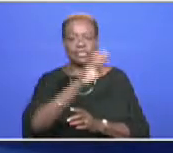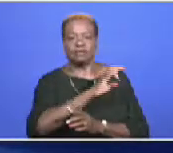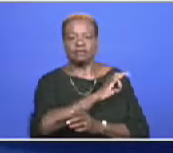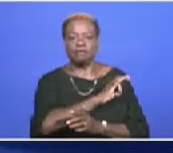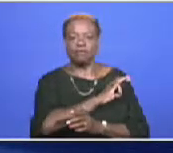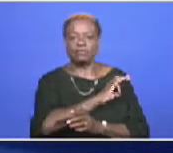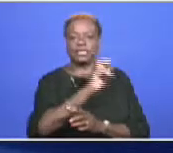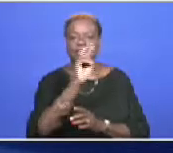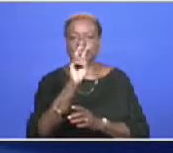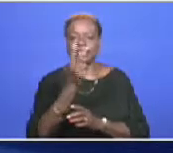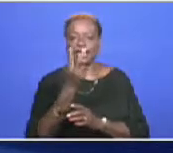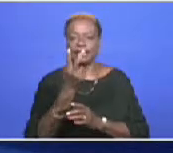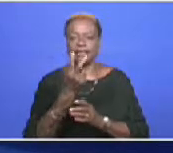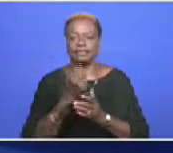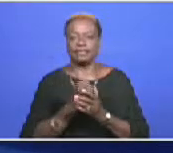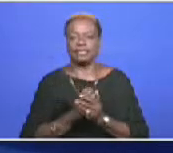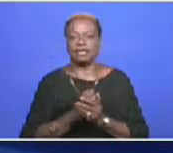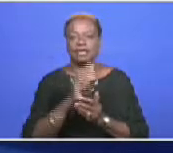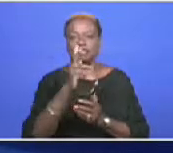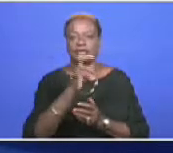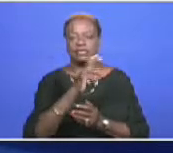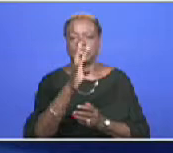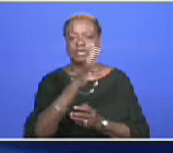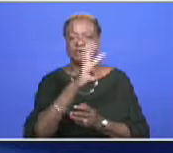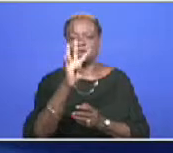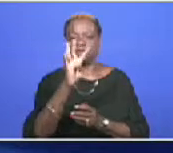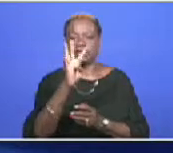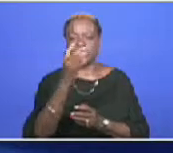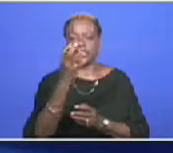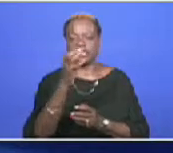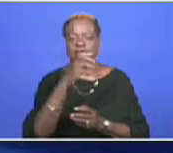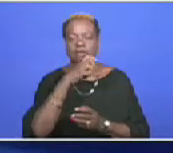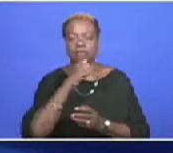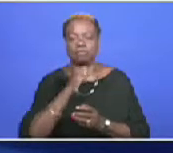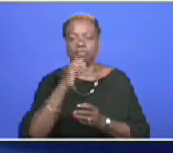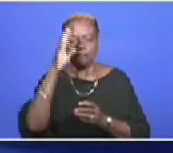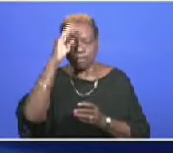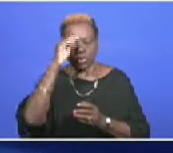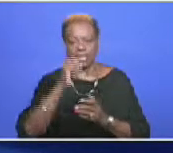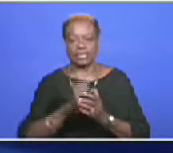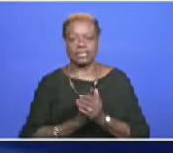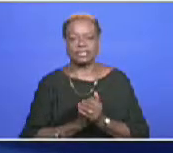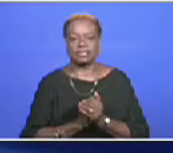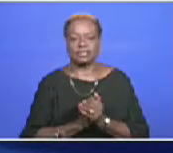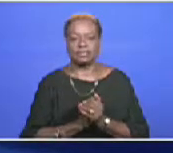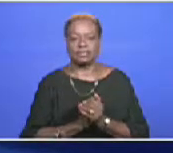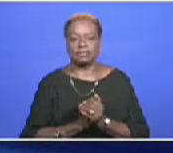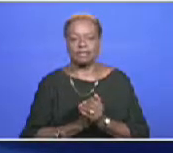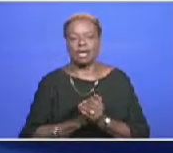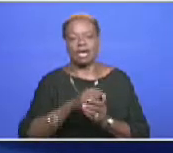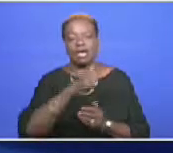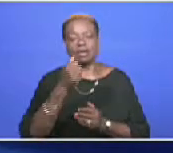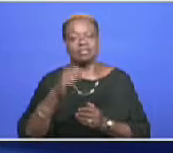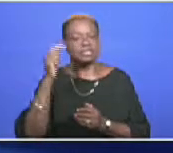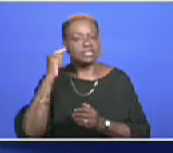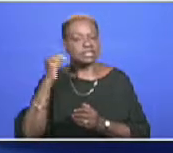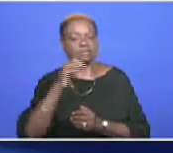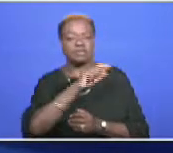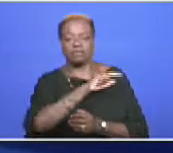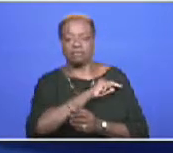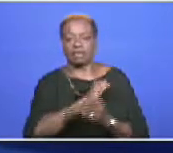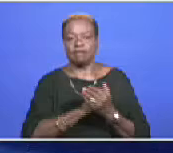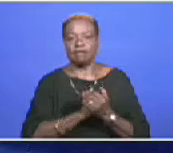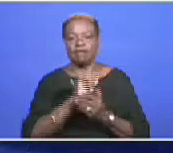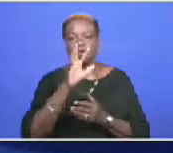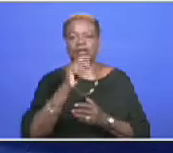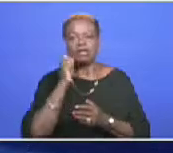wall second in 13 and 14 boys 53 and 31.08. Renishka Gibbs another silver in the 11 and 12 girls 50